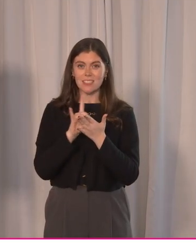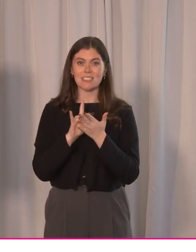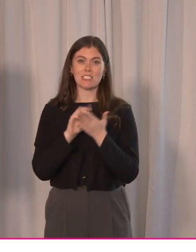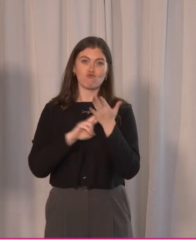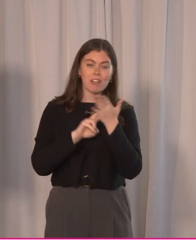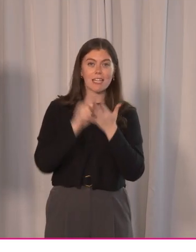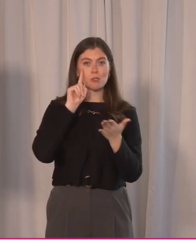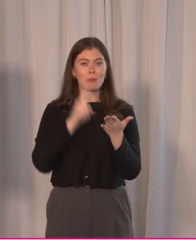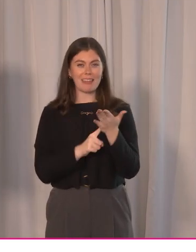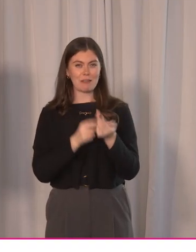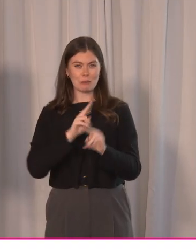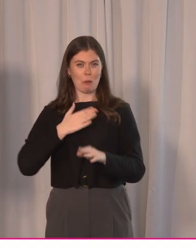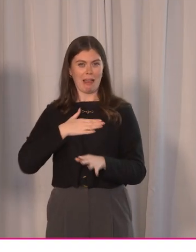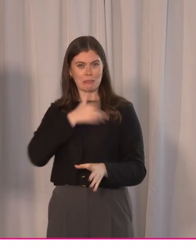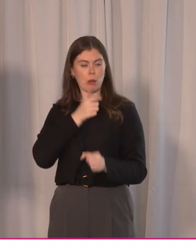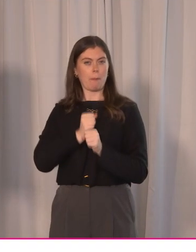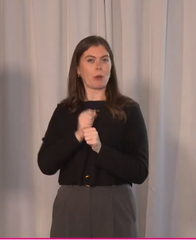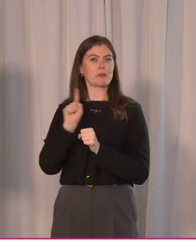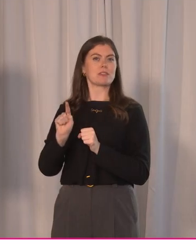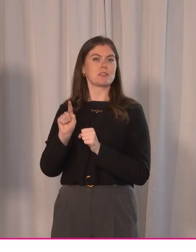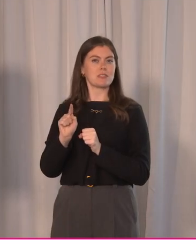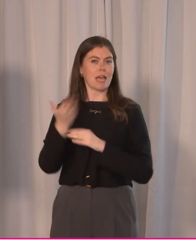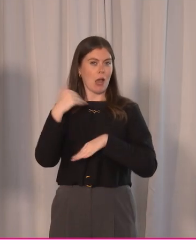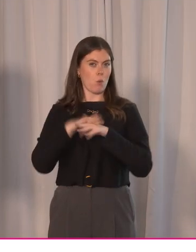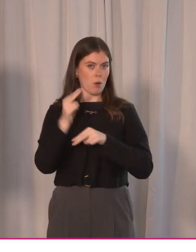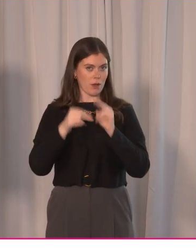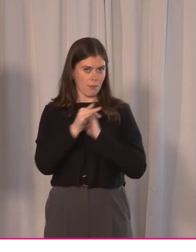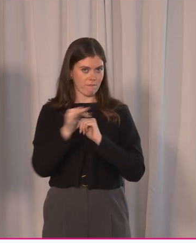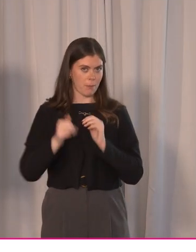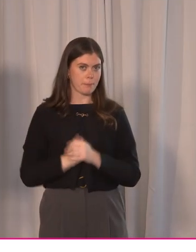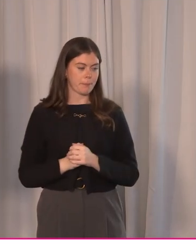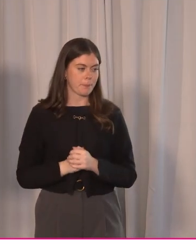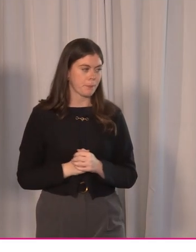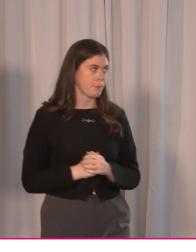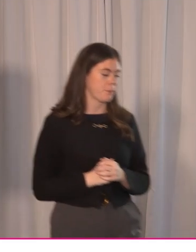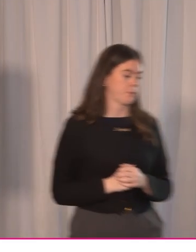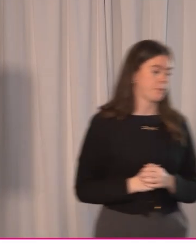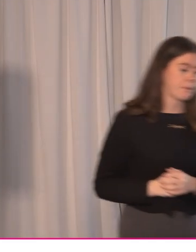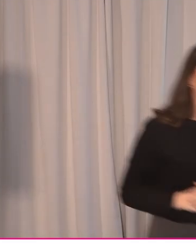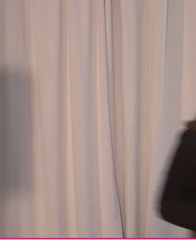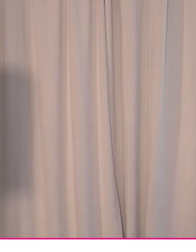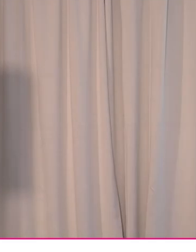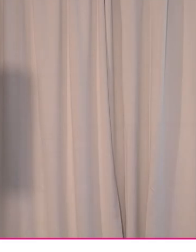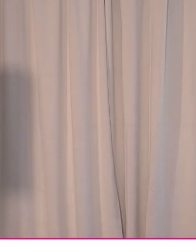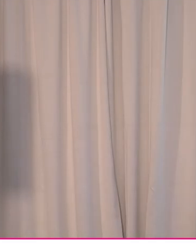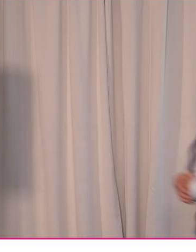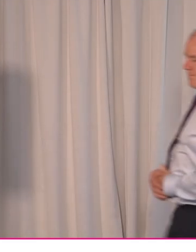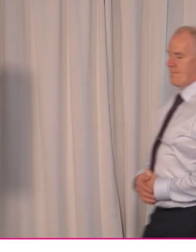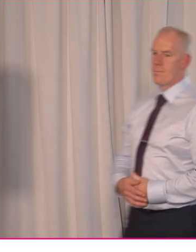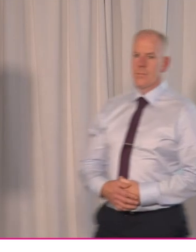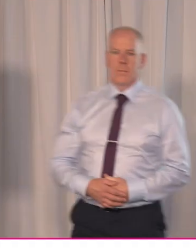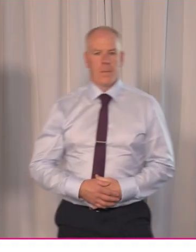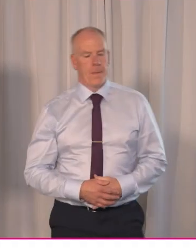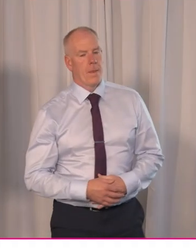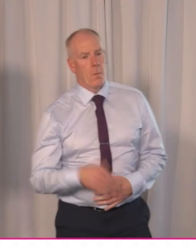religious beliefs and where we come from. And so we're all sexual beings, we're